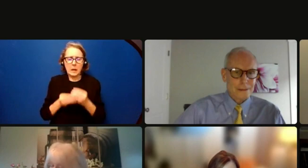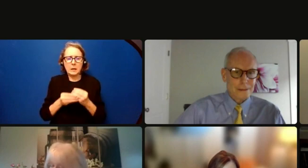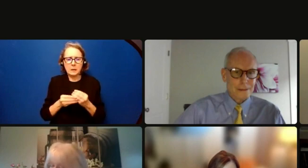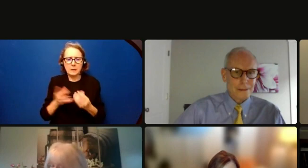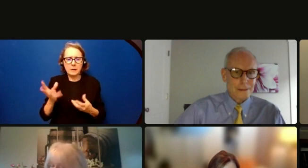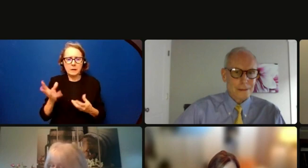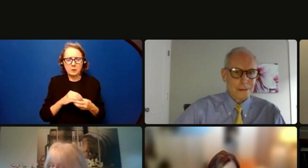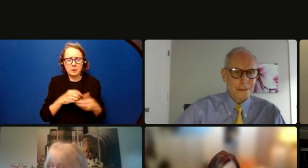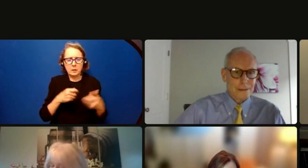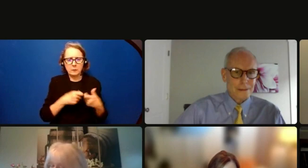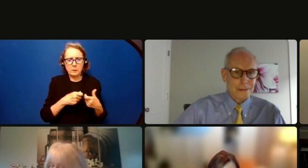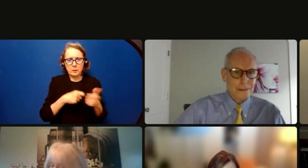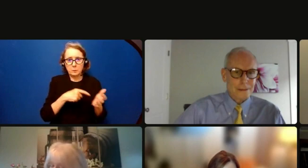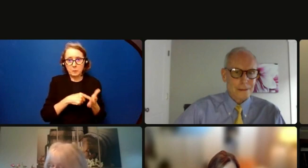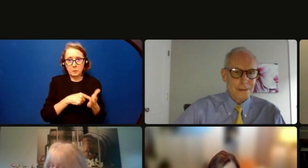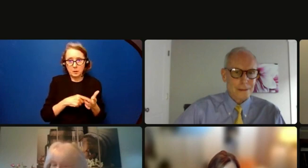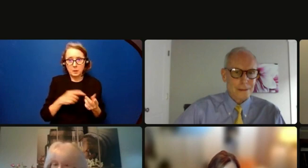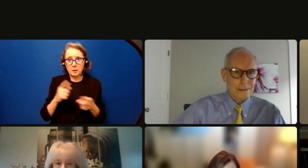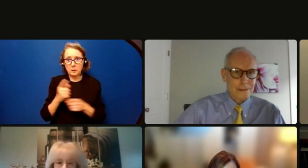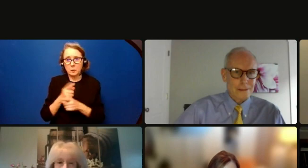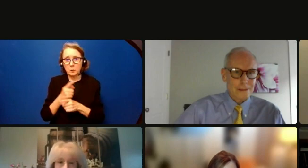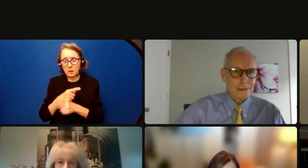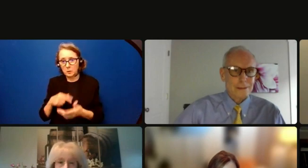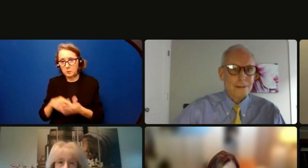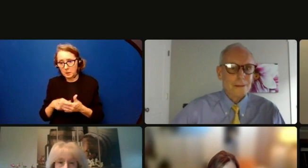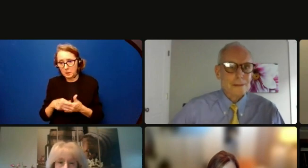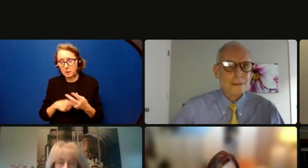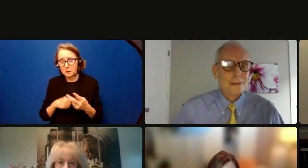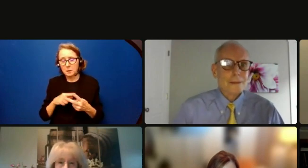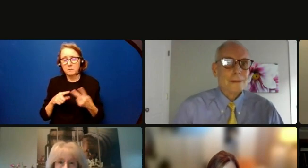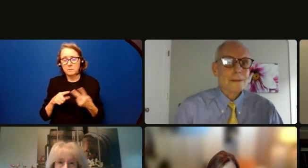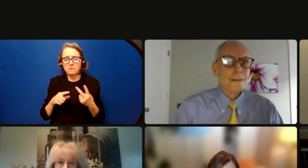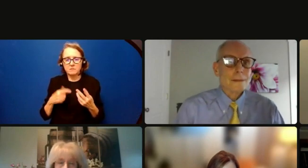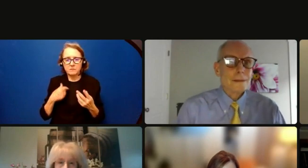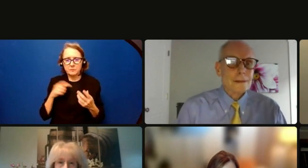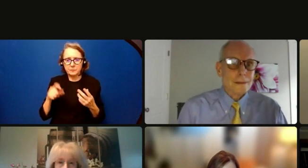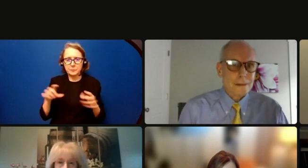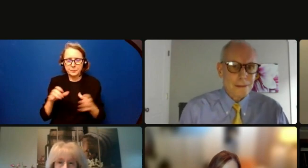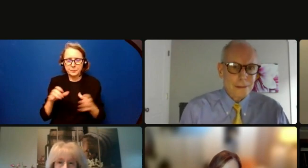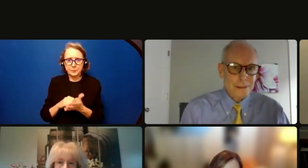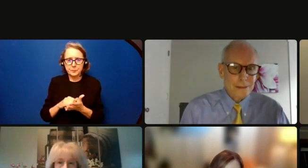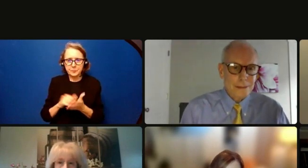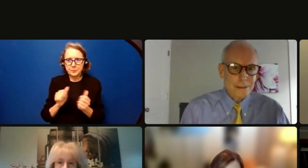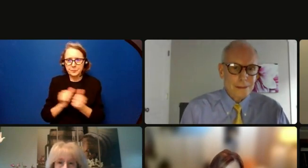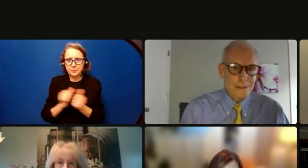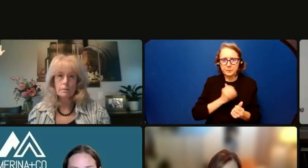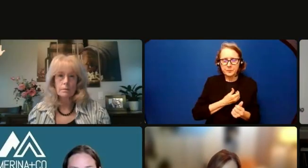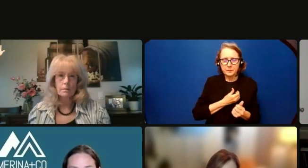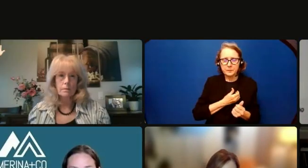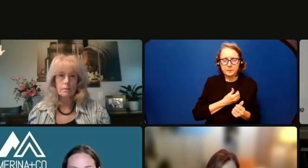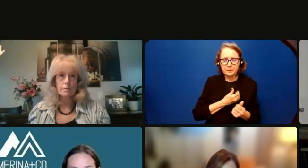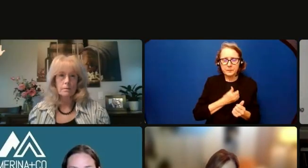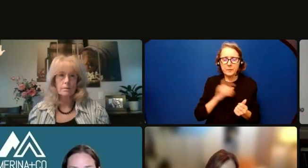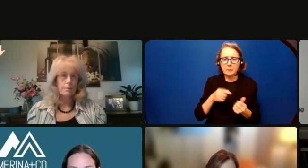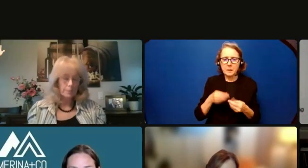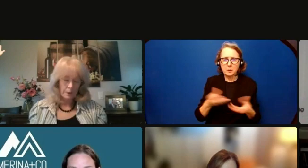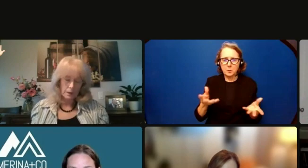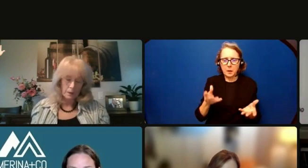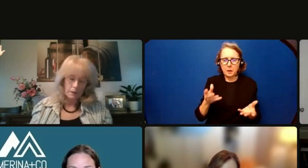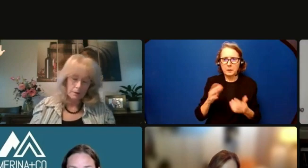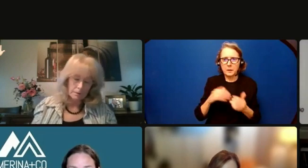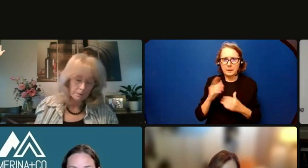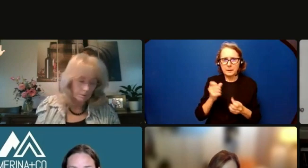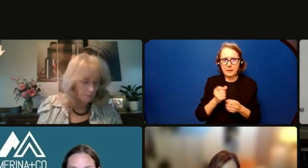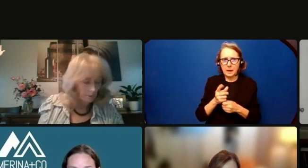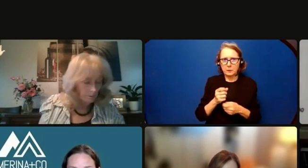in the electronic billing, they included it in the regular billing. I think we need to be doing that with our, I think that needs to go out at least